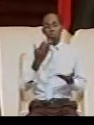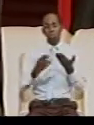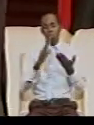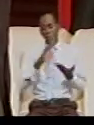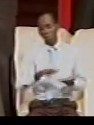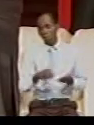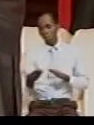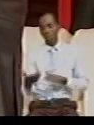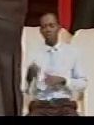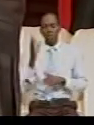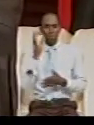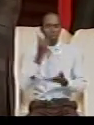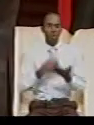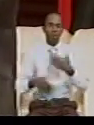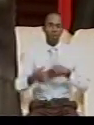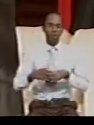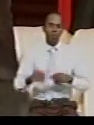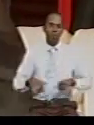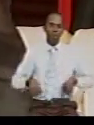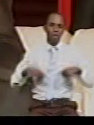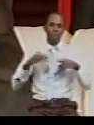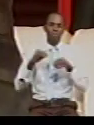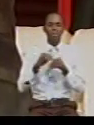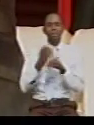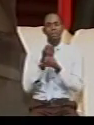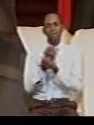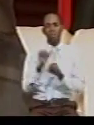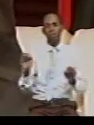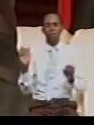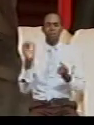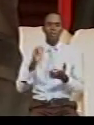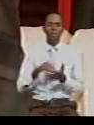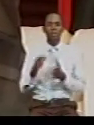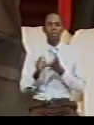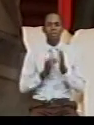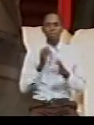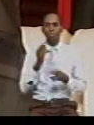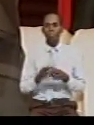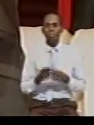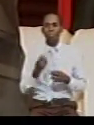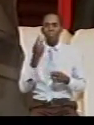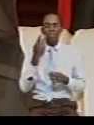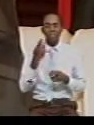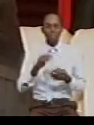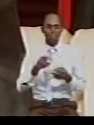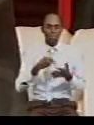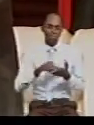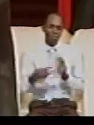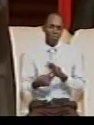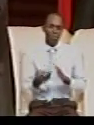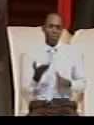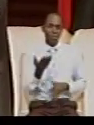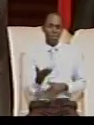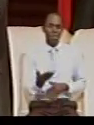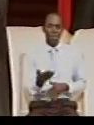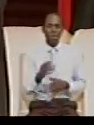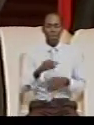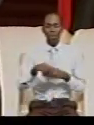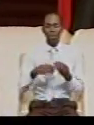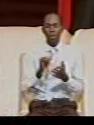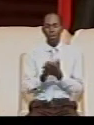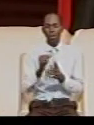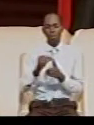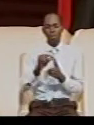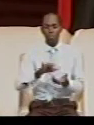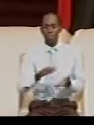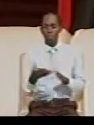name. And look at the way the scripture interprets that death. As it tells us in